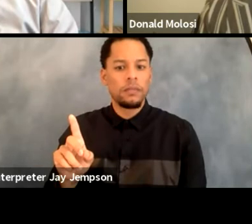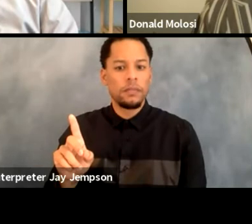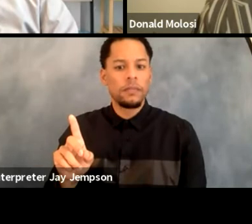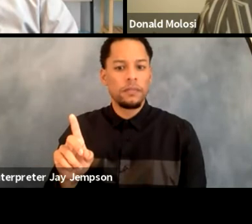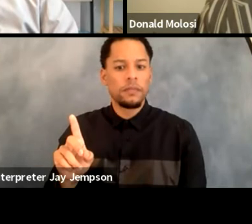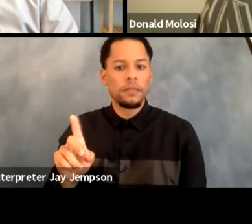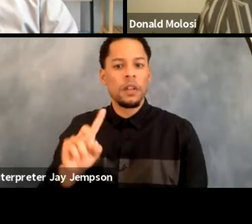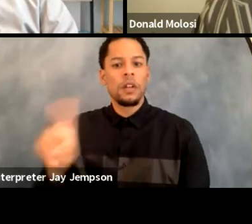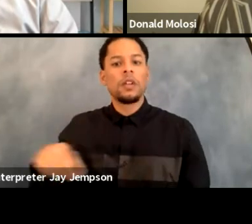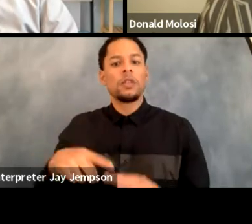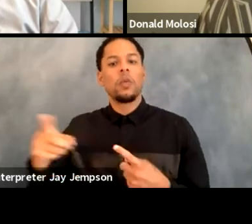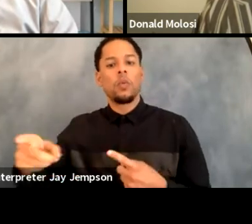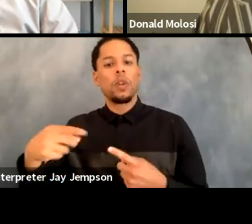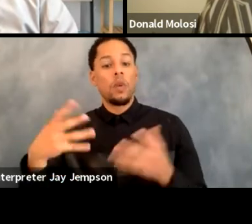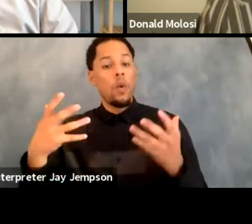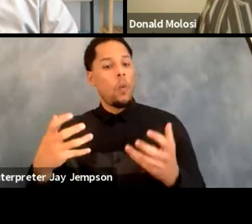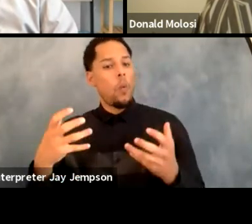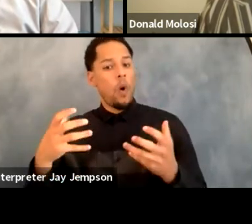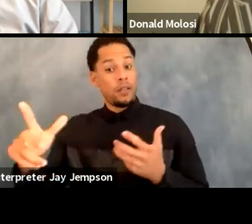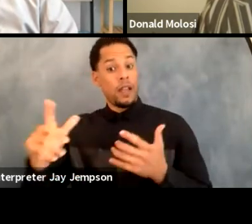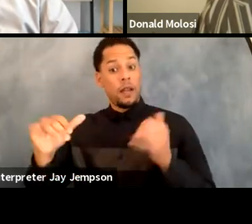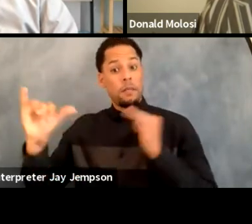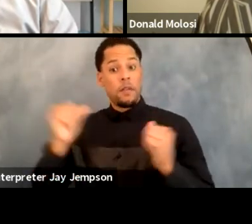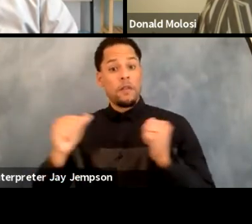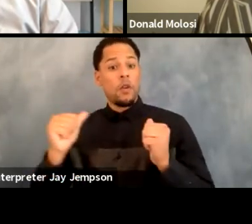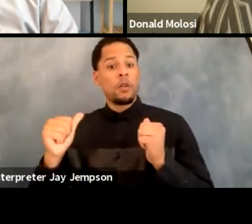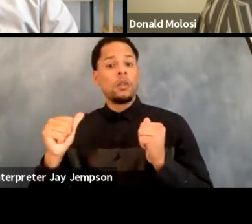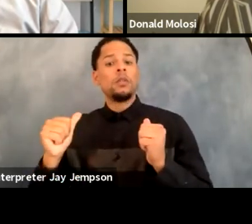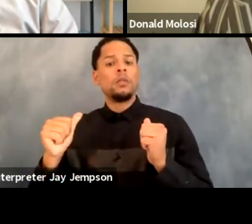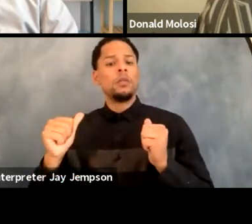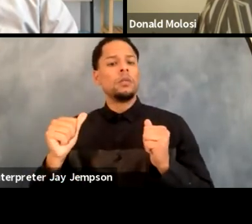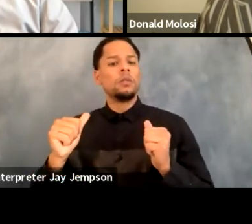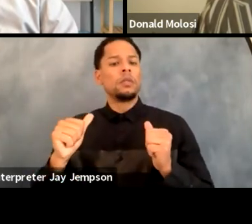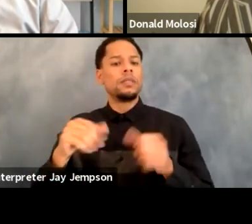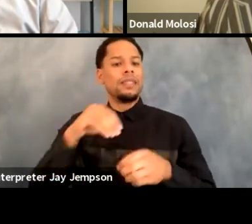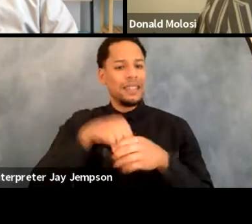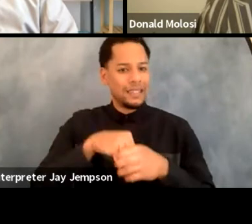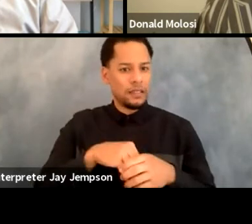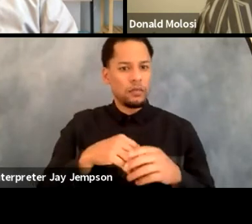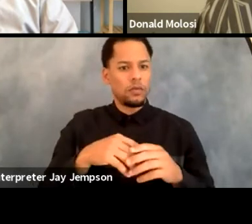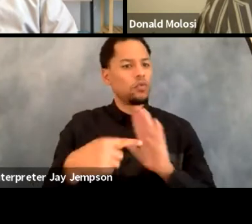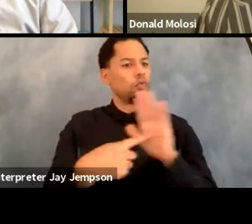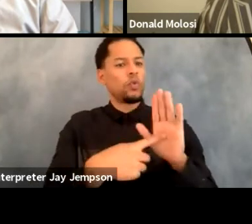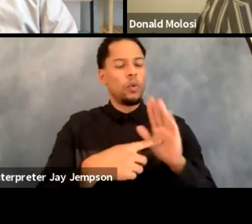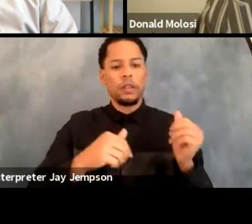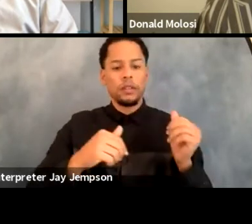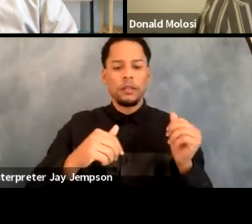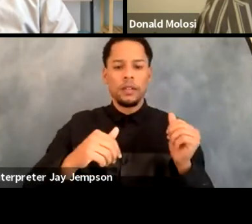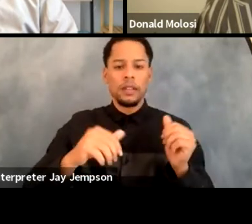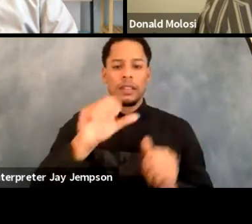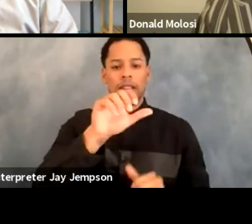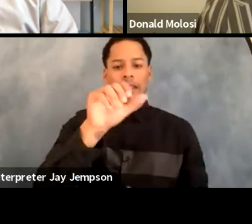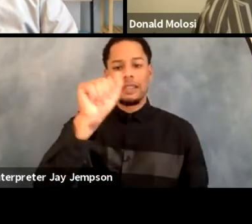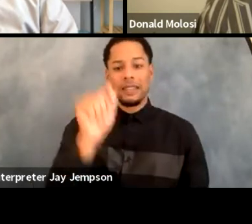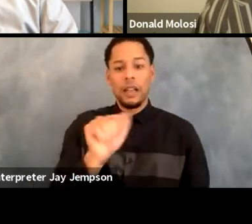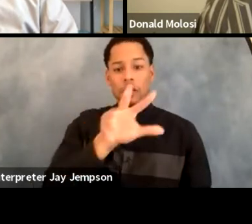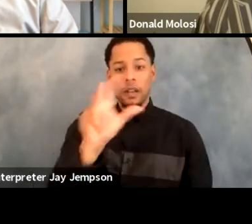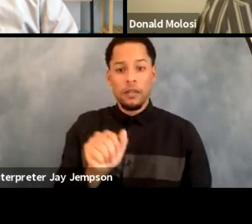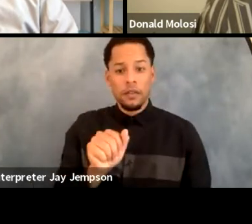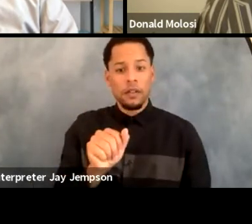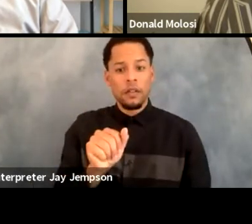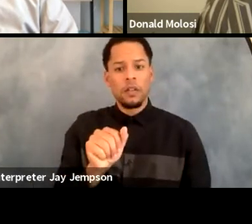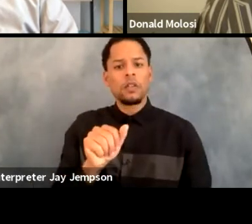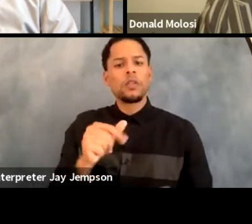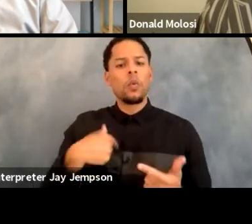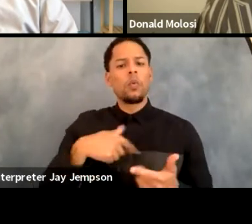take it to South Africa to perform at the Crystal Festival. You know, so we started looking at, okay, what is the concept of migration? What's